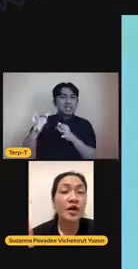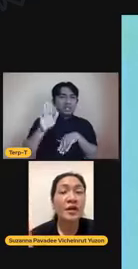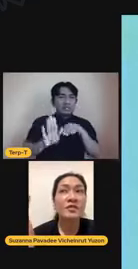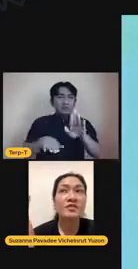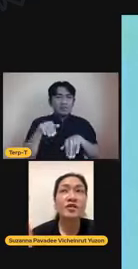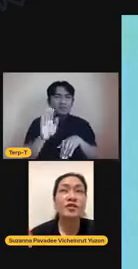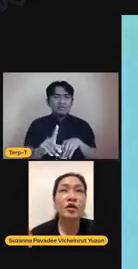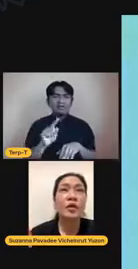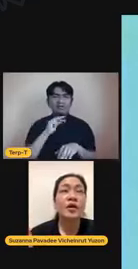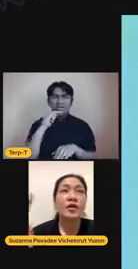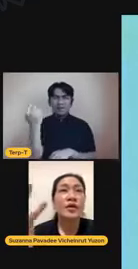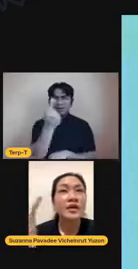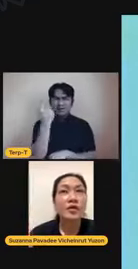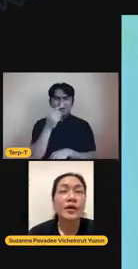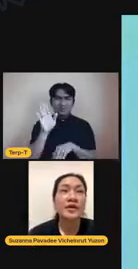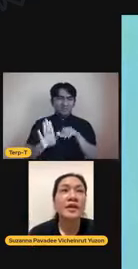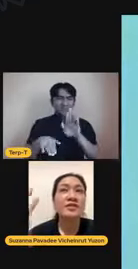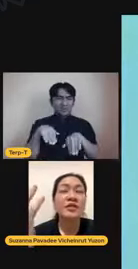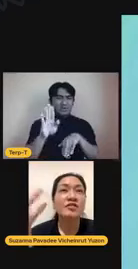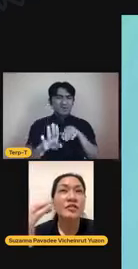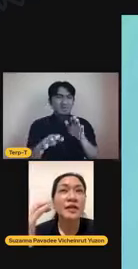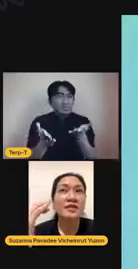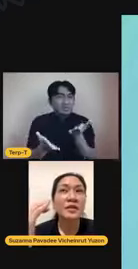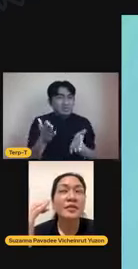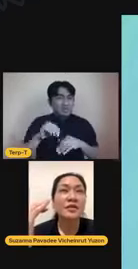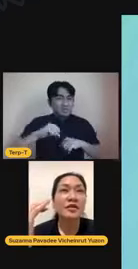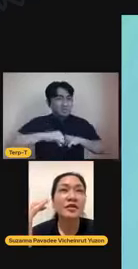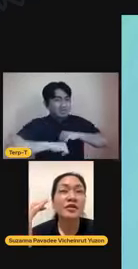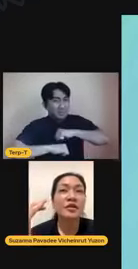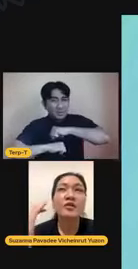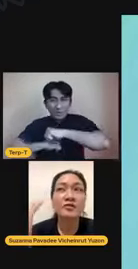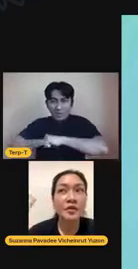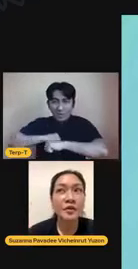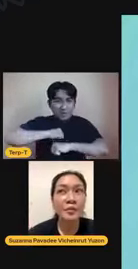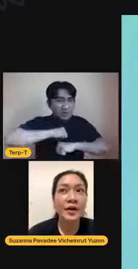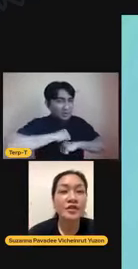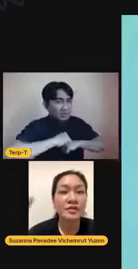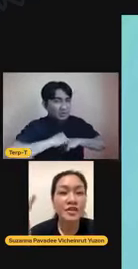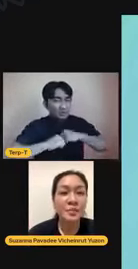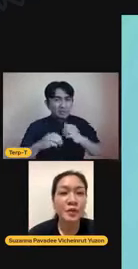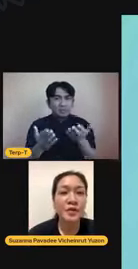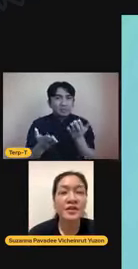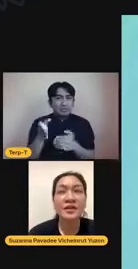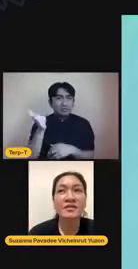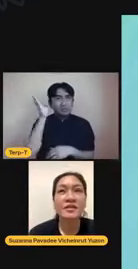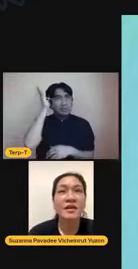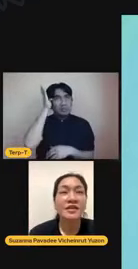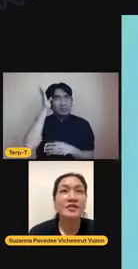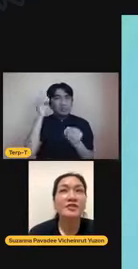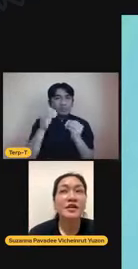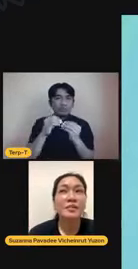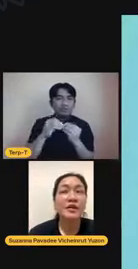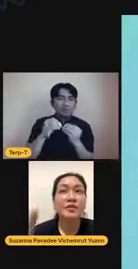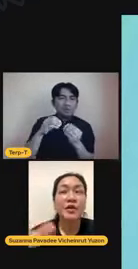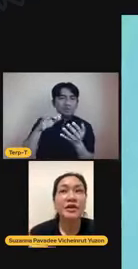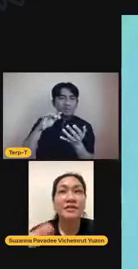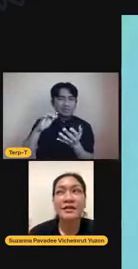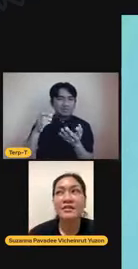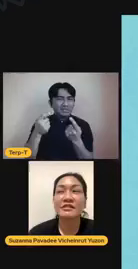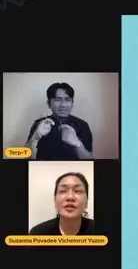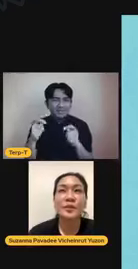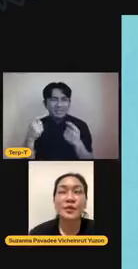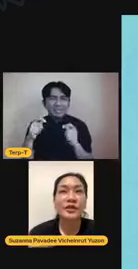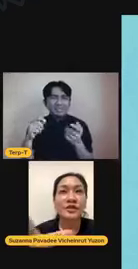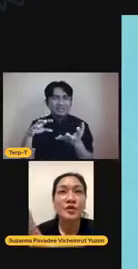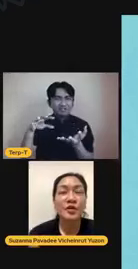only the walking, it's also, or in crawling, it's also that time that they're using their brain to explore things. They're using your brain to walk